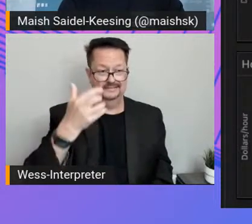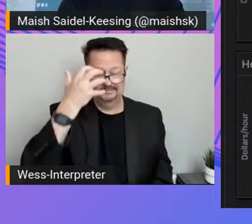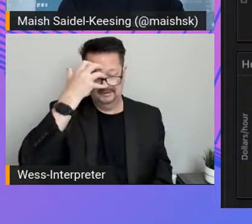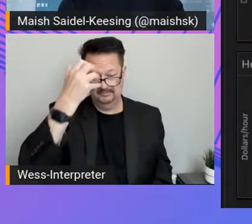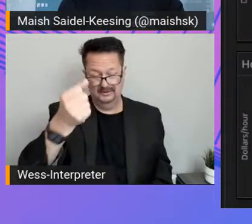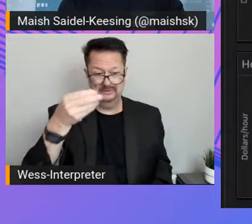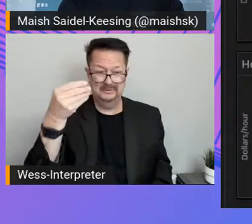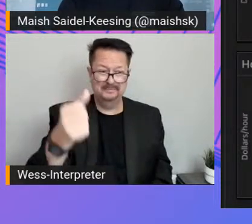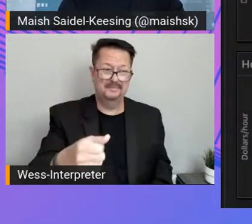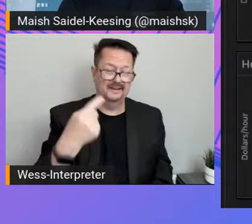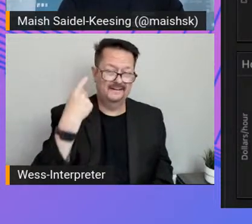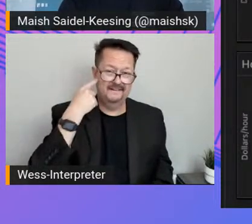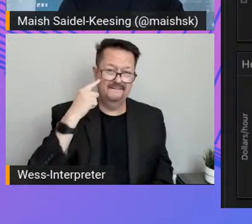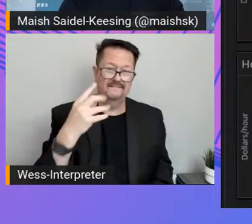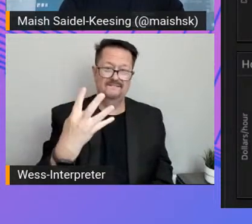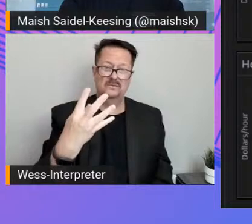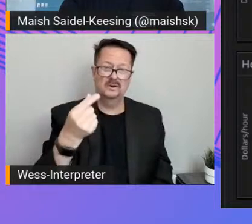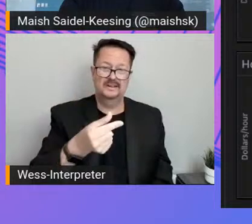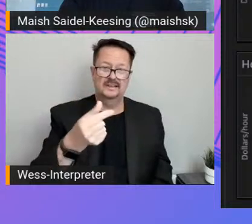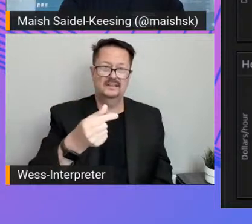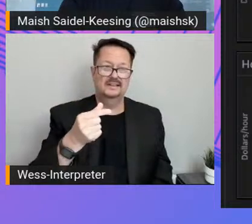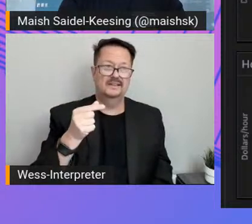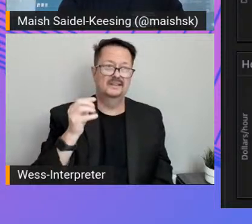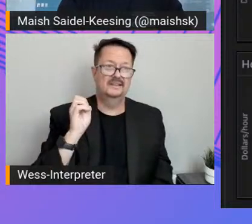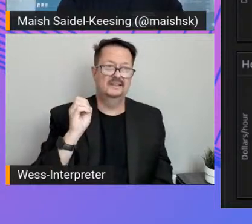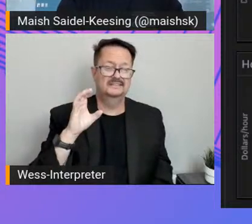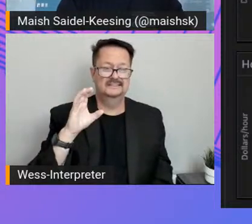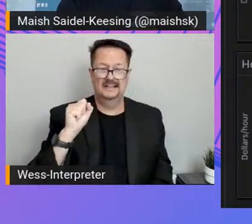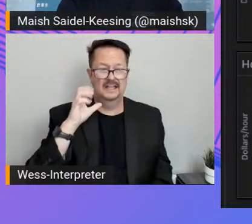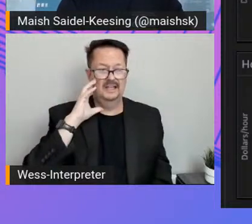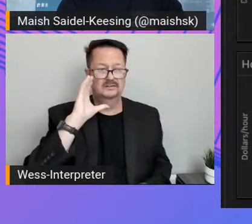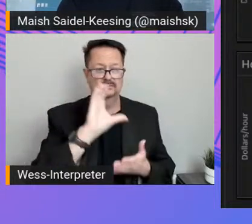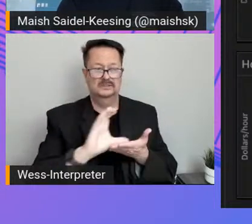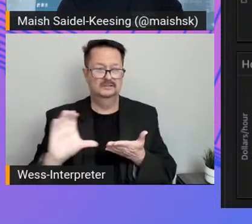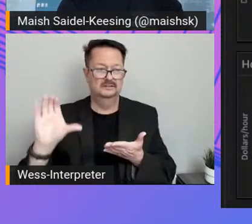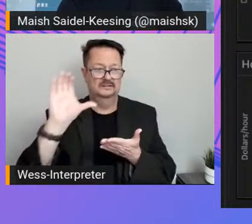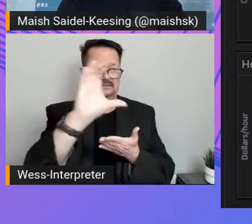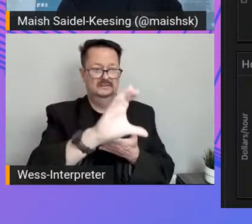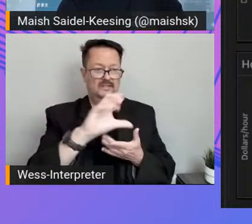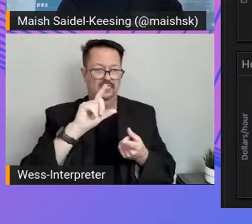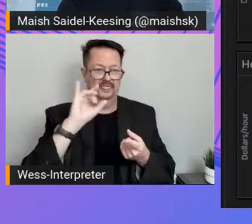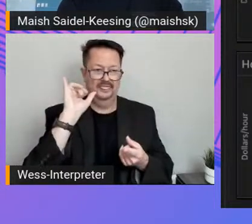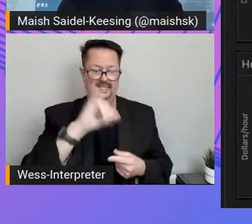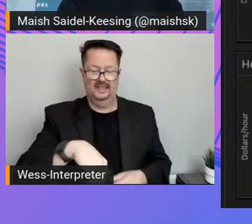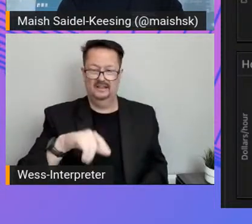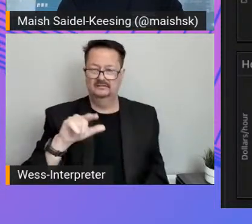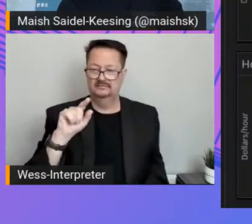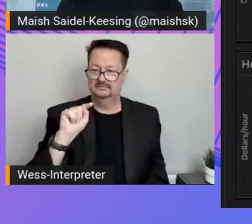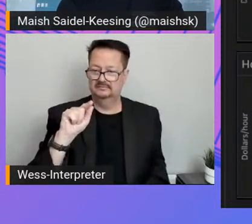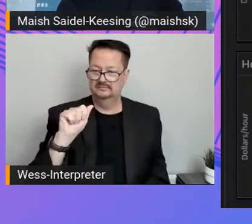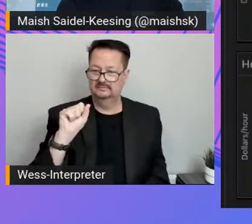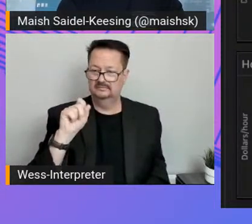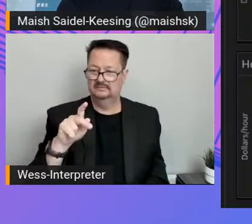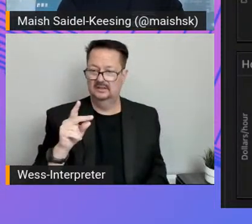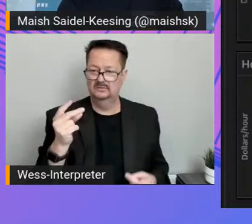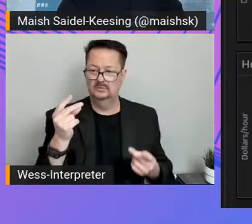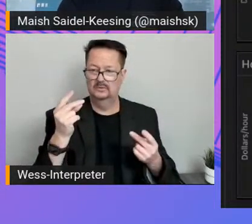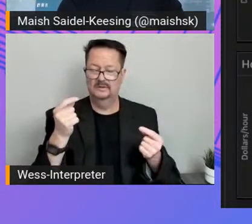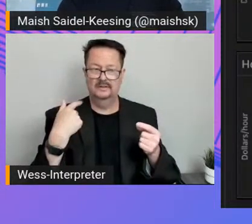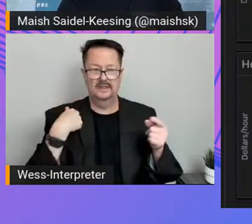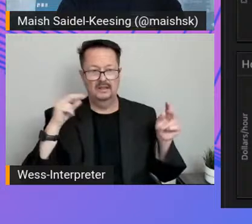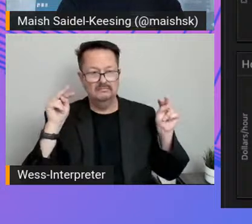paying for 4 gigs because ECS is going to commit that memory to that task. And so this allows us to quickly zoom in and say,